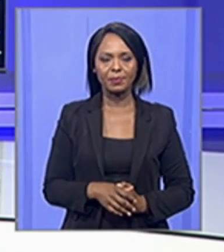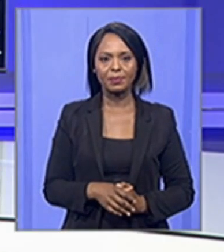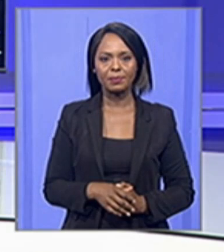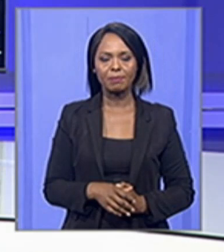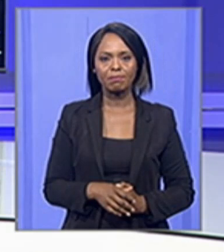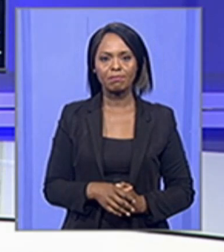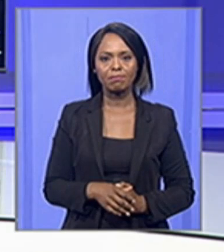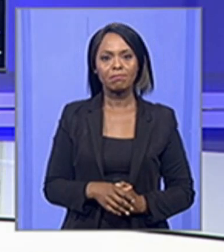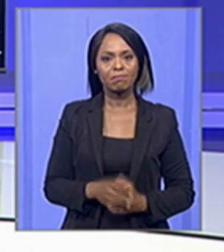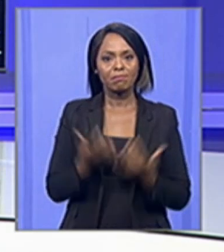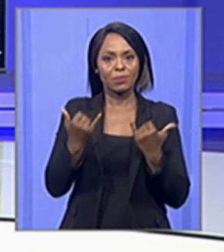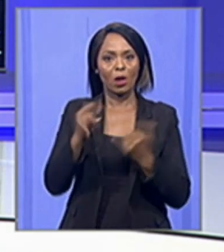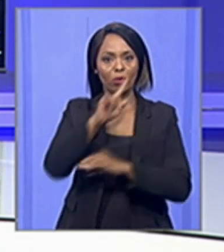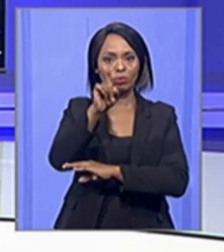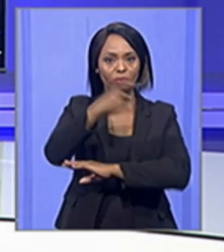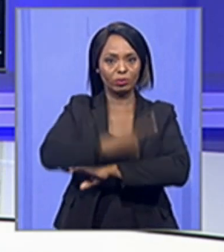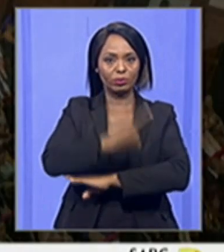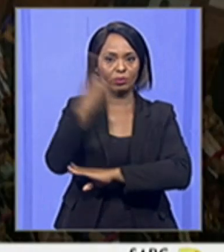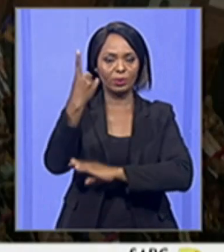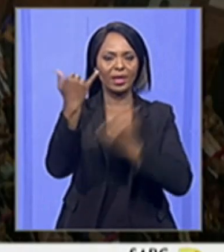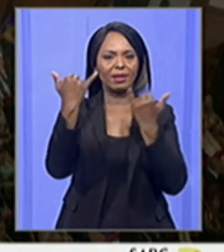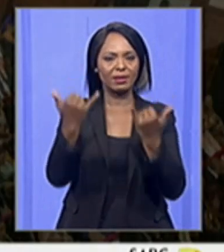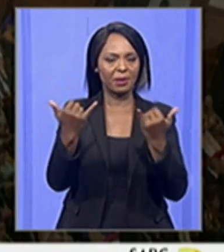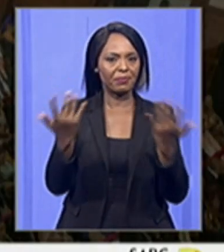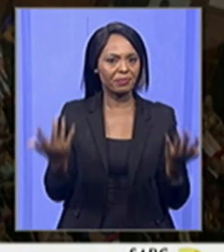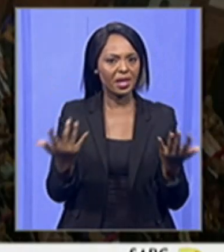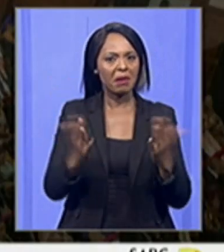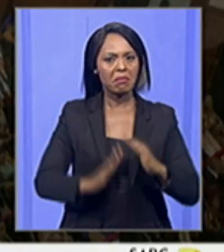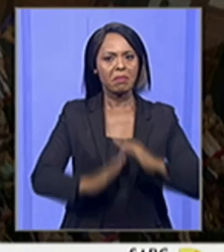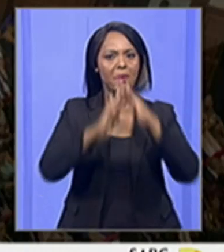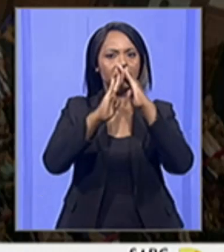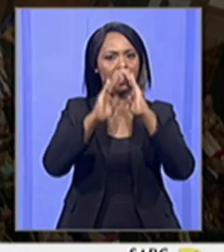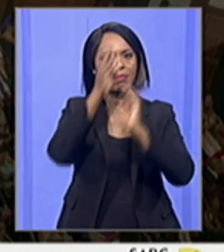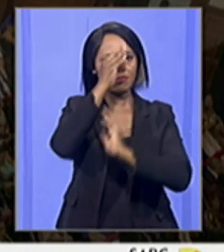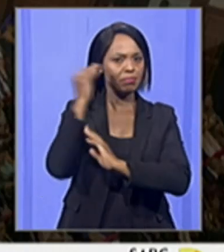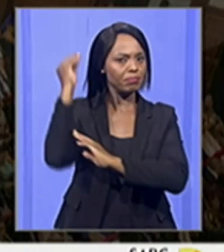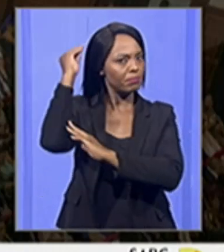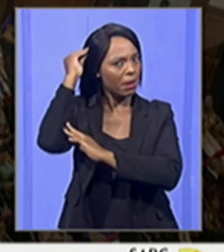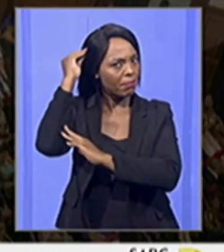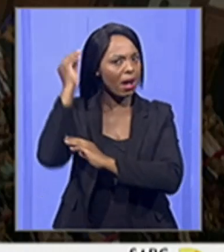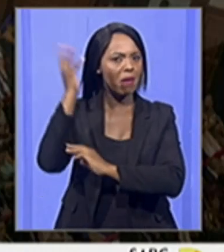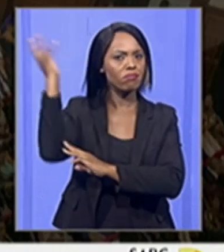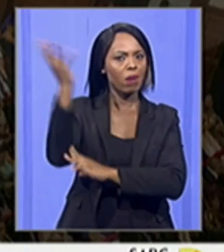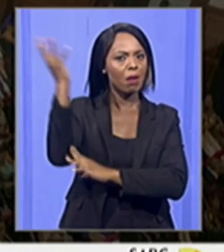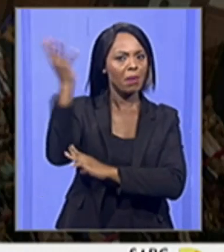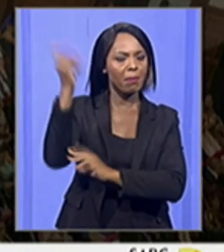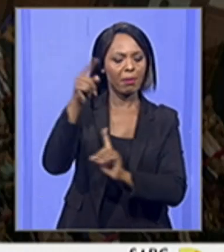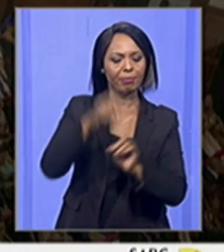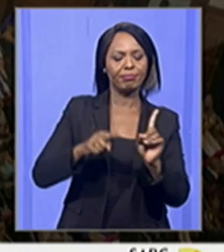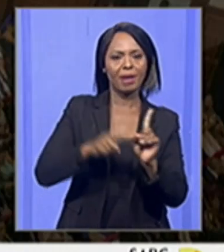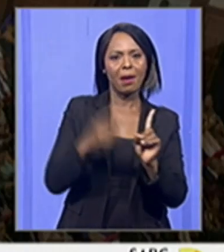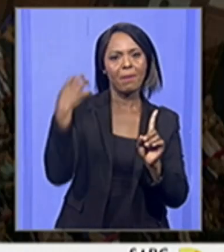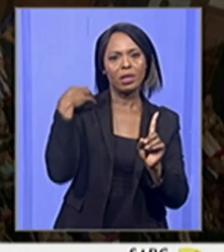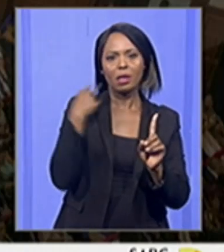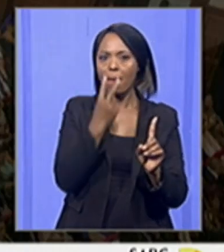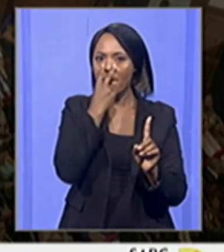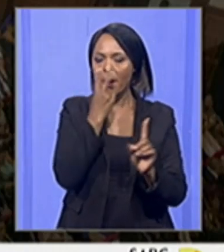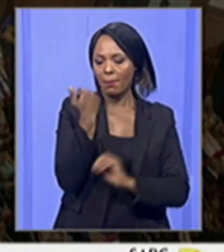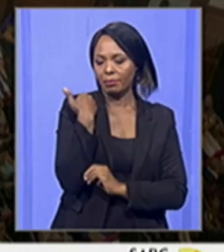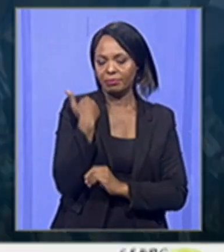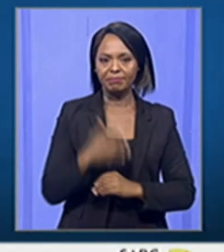Pejana re botšišitše gore ke eng seo se tantšego šedi ya gago ka ga polelo ya ditekanyetšo tša tona ya matlotlo Enoch Godongwane